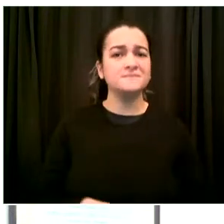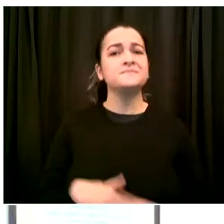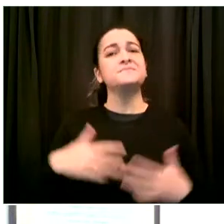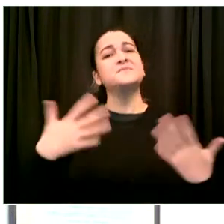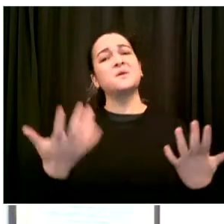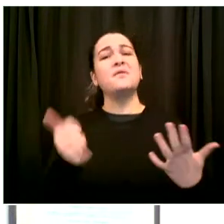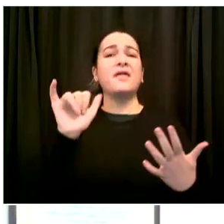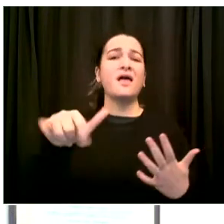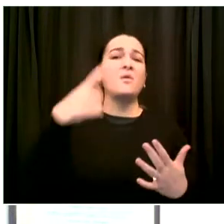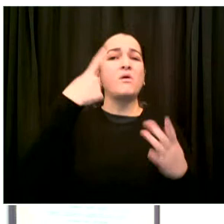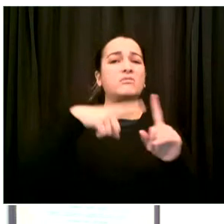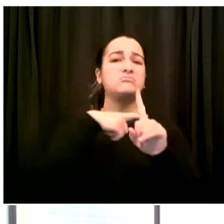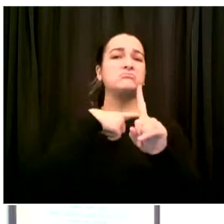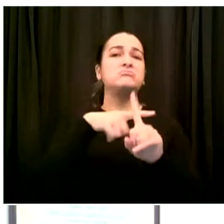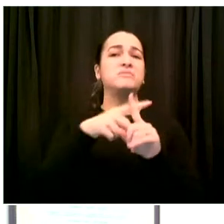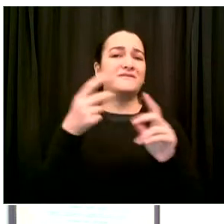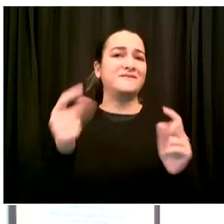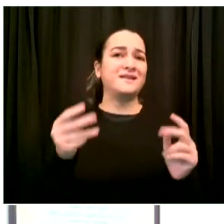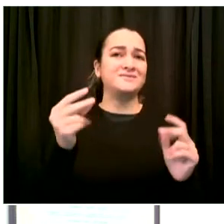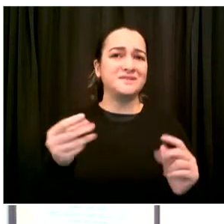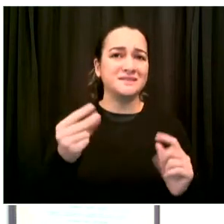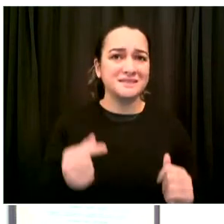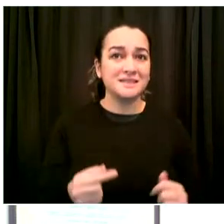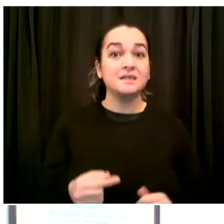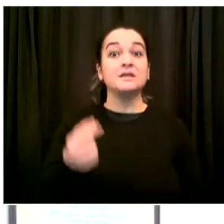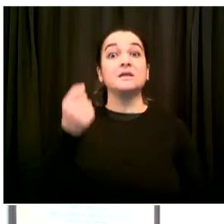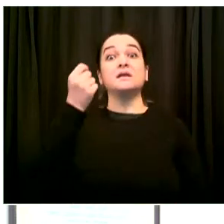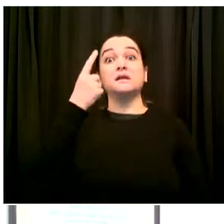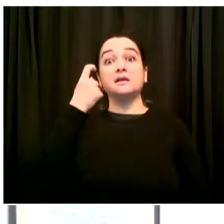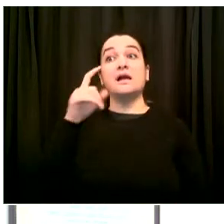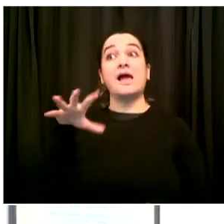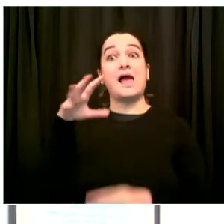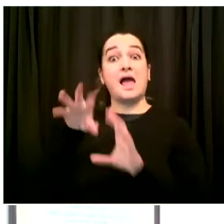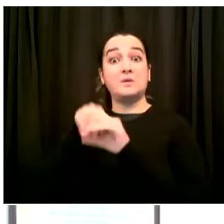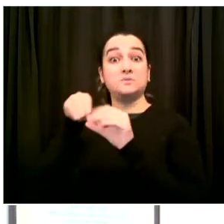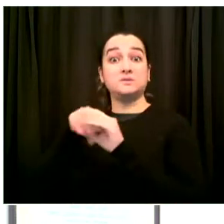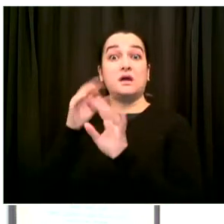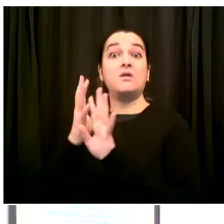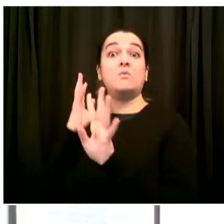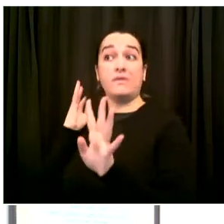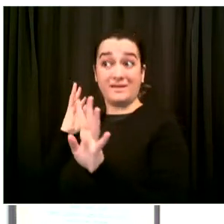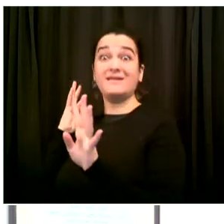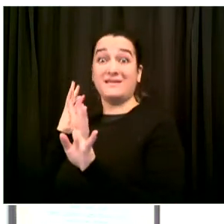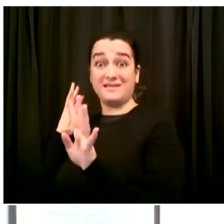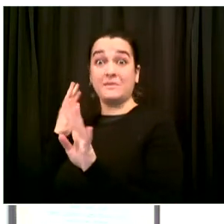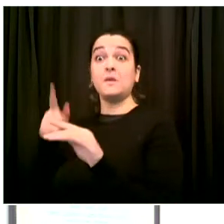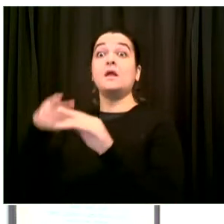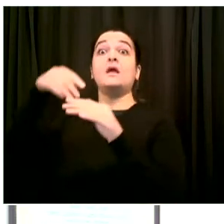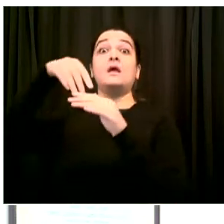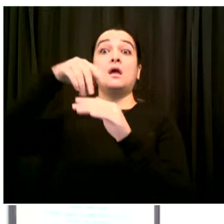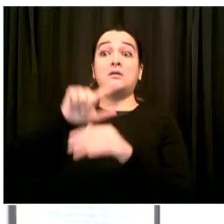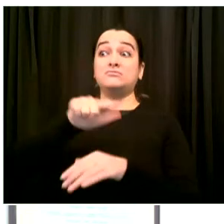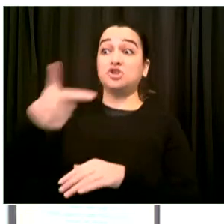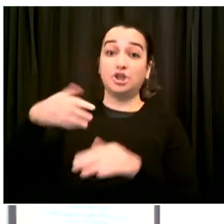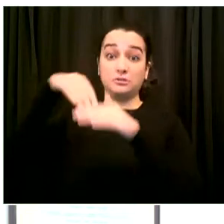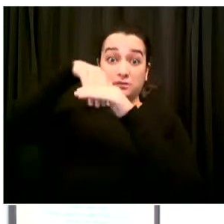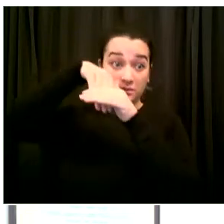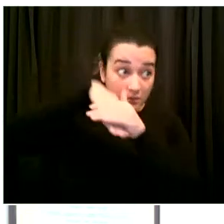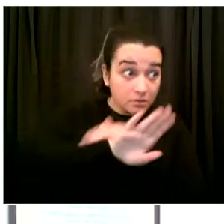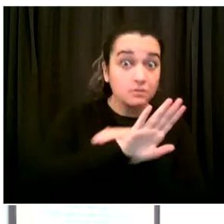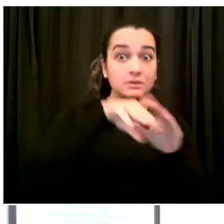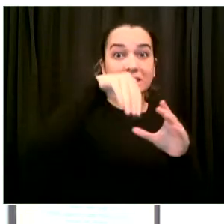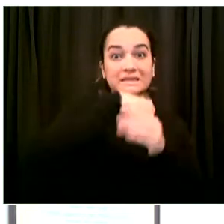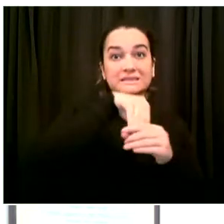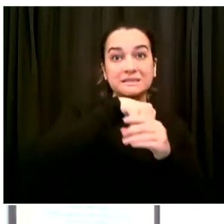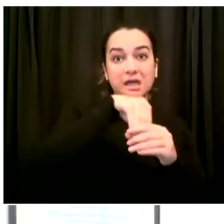High School, where we had sufficient space to be able to create the line and move it indoors so that people could